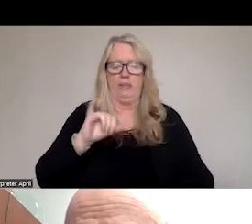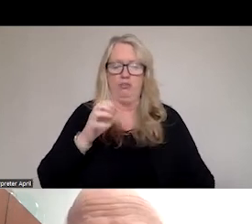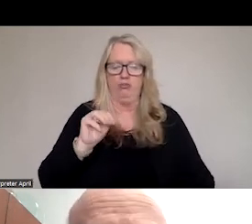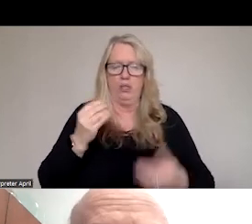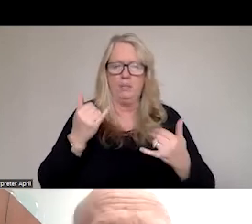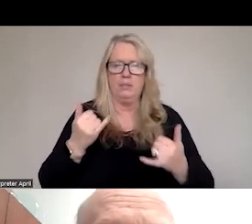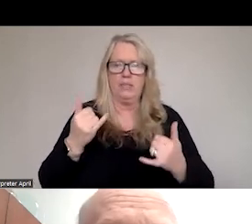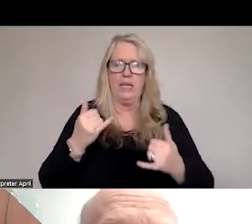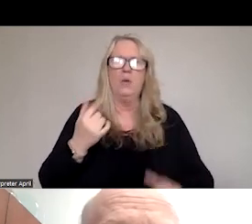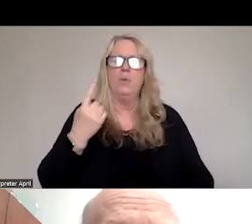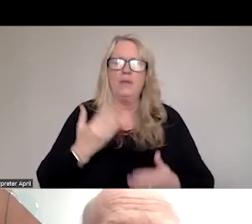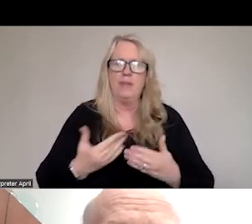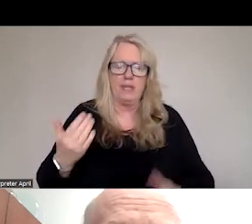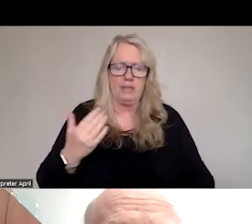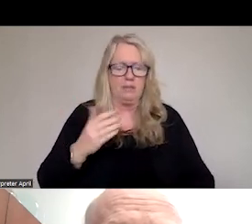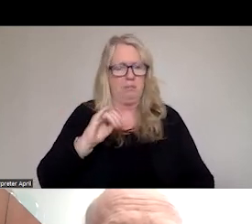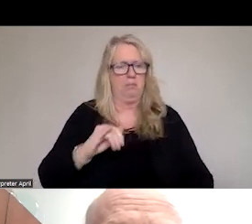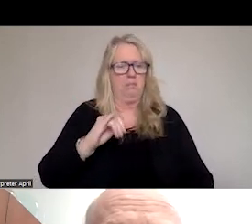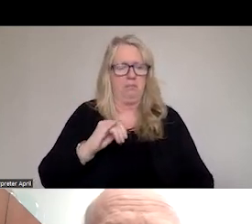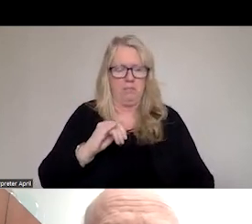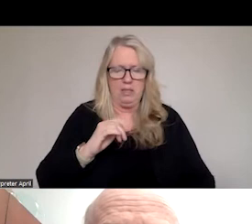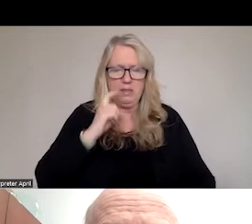things that was featured was the